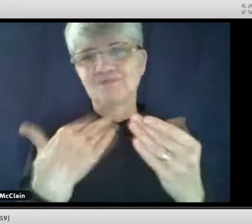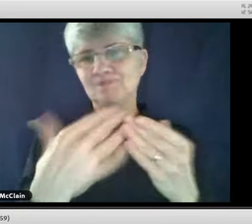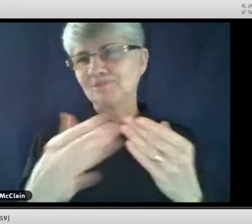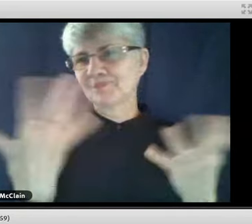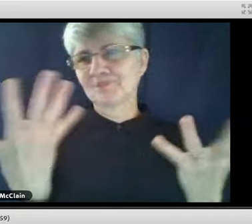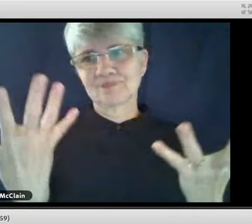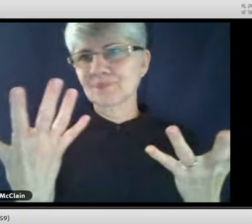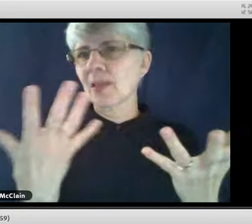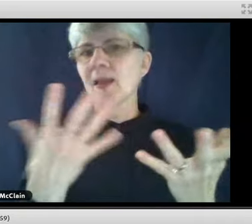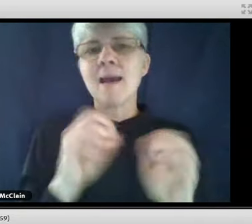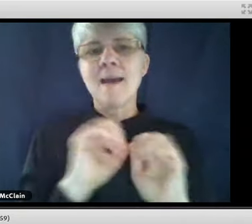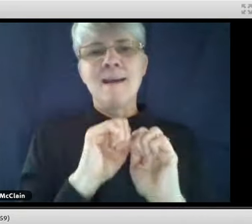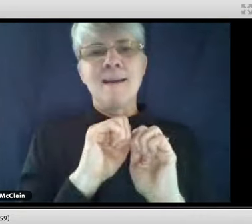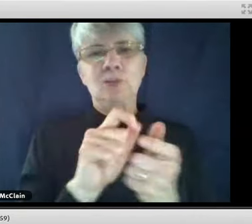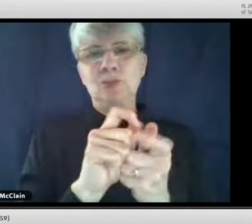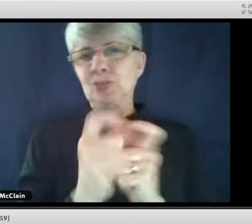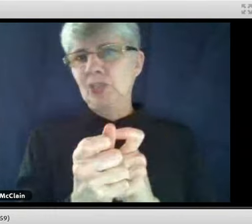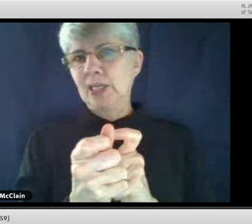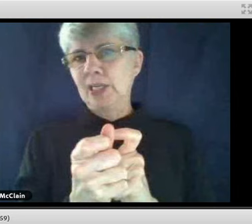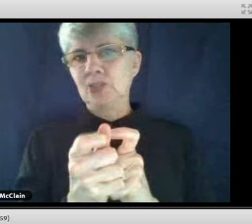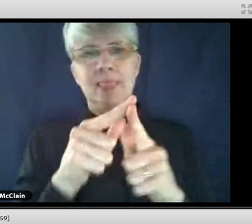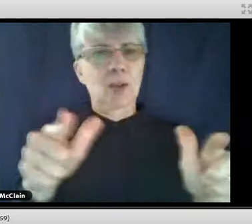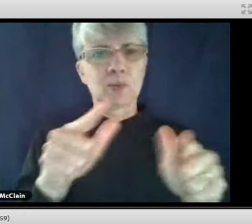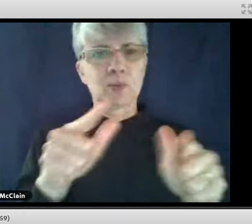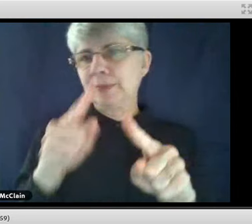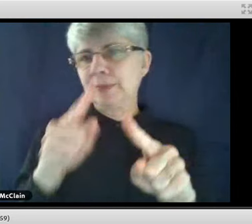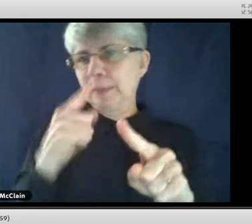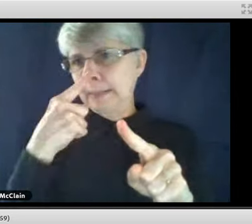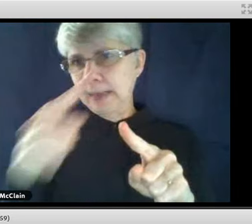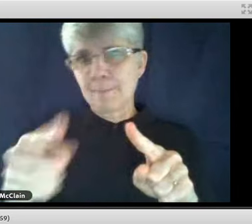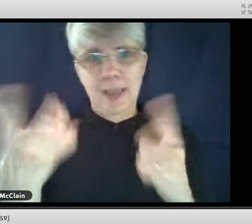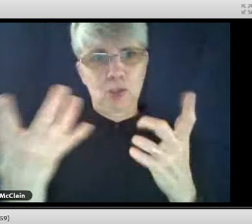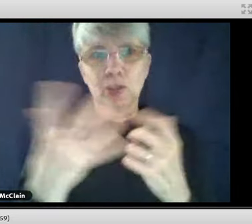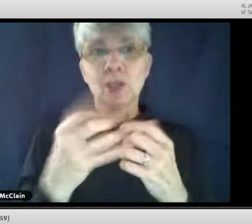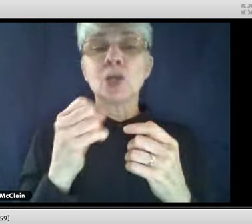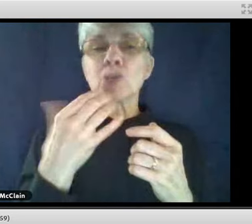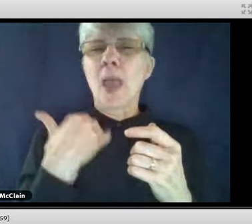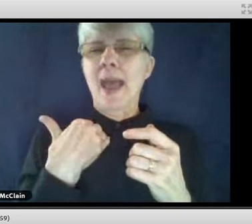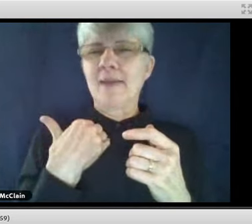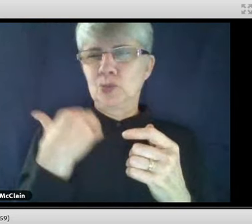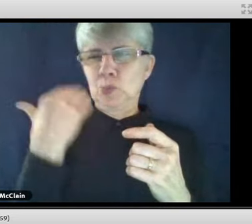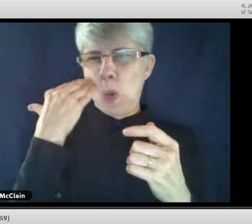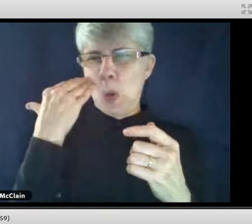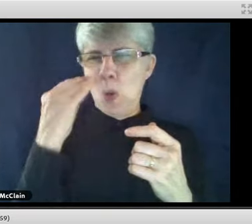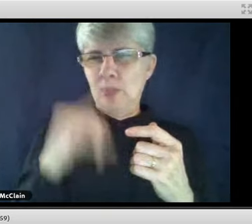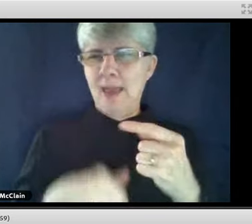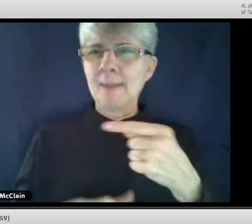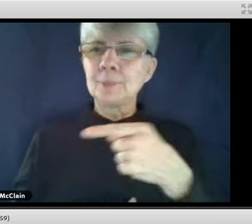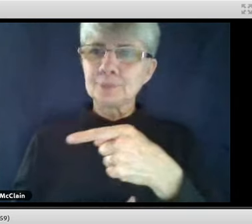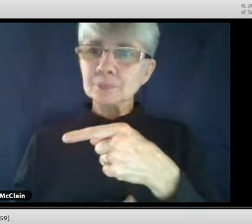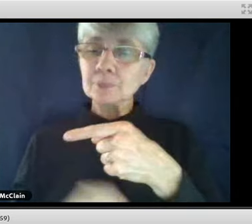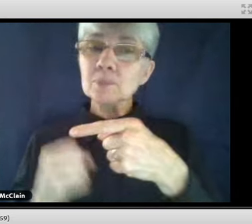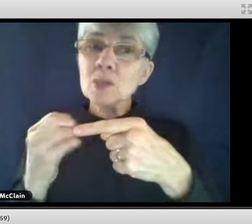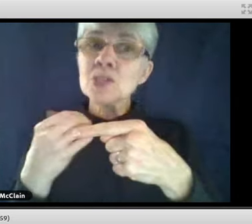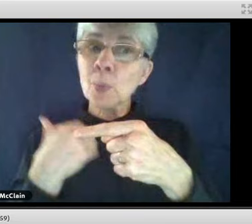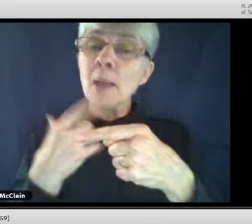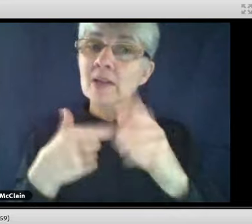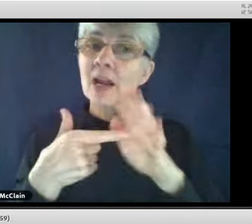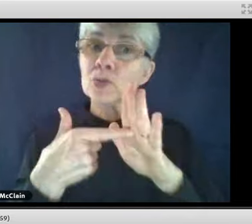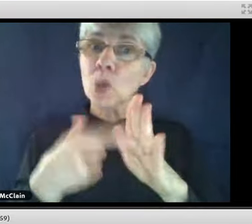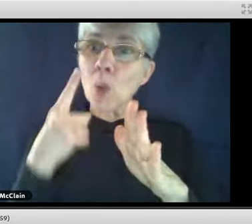the manifestation title or the different languages, okay? So you just kind of have to know that. So we would have, and I'll show you what this